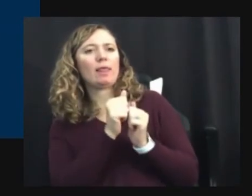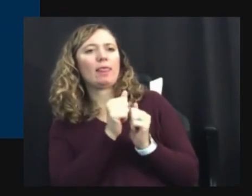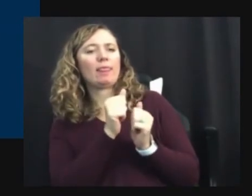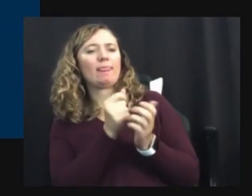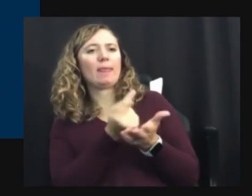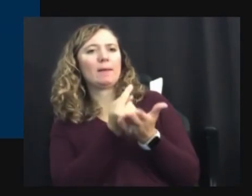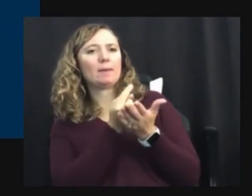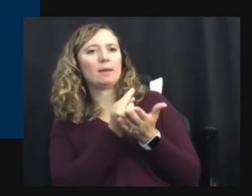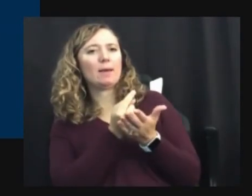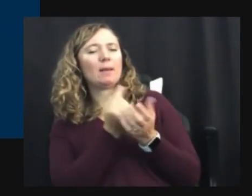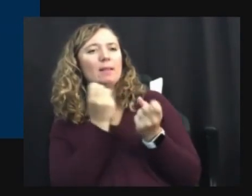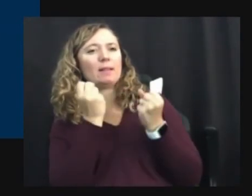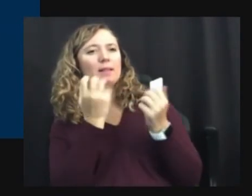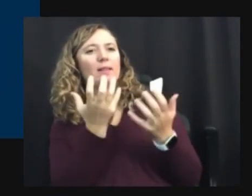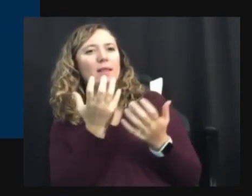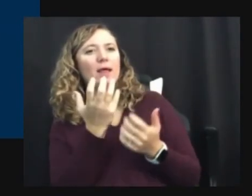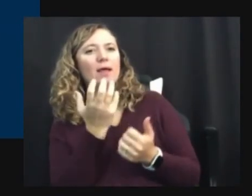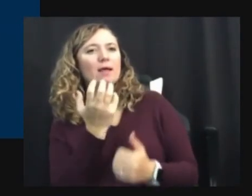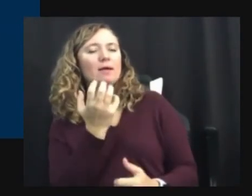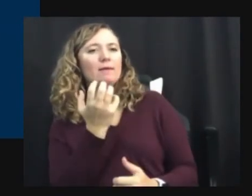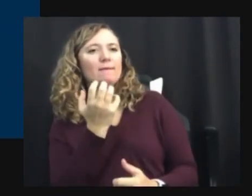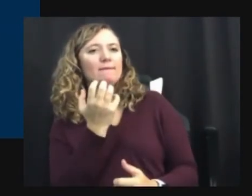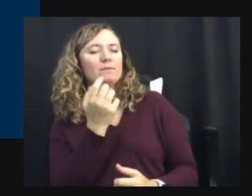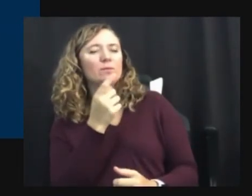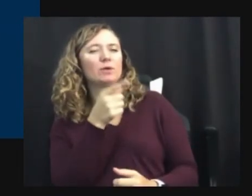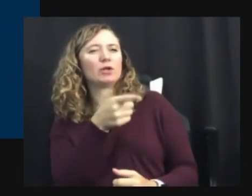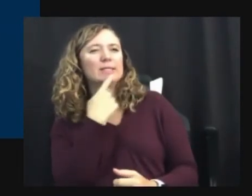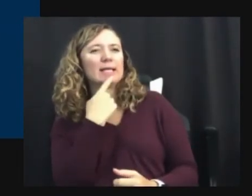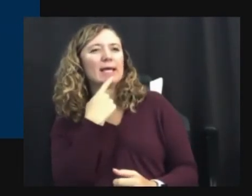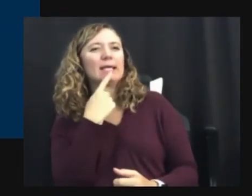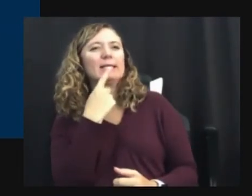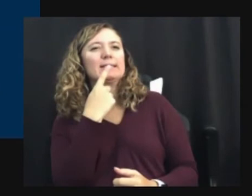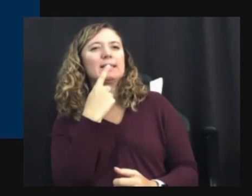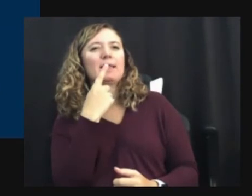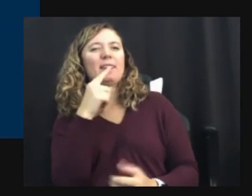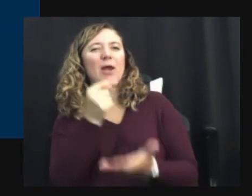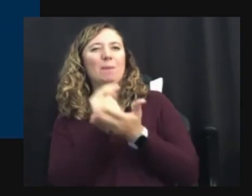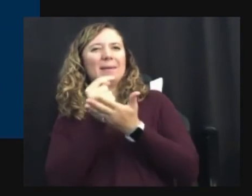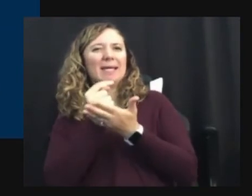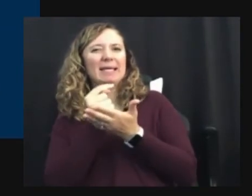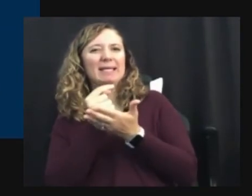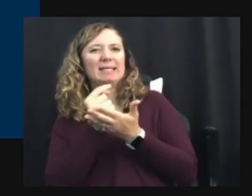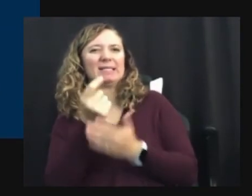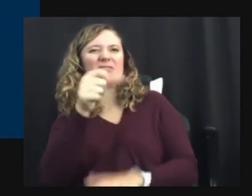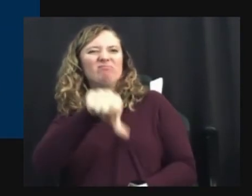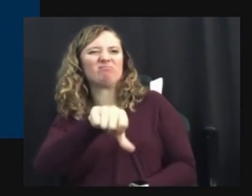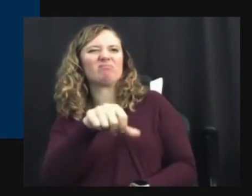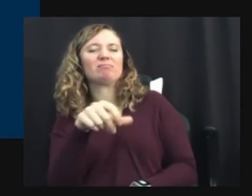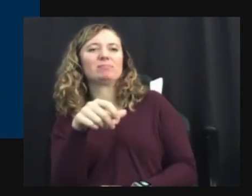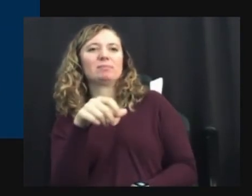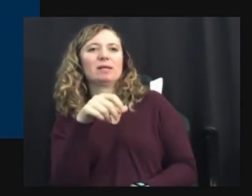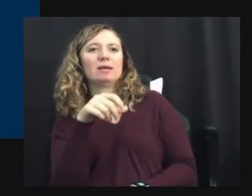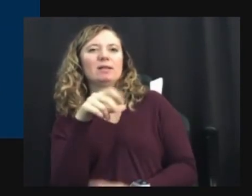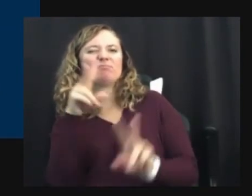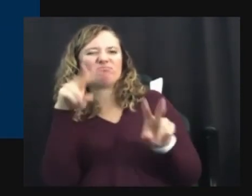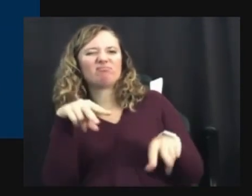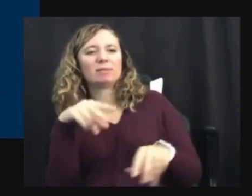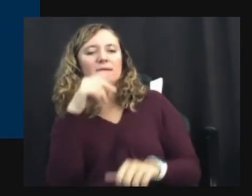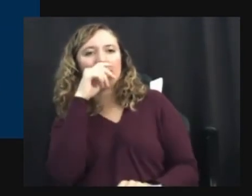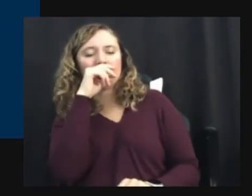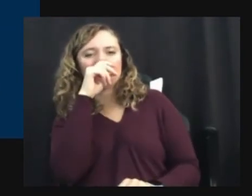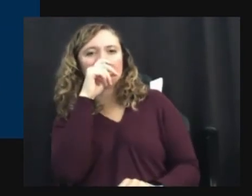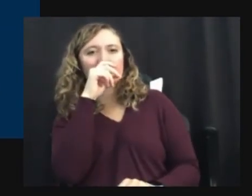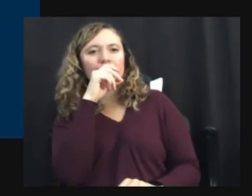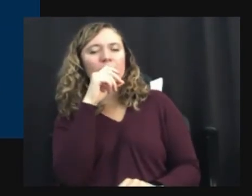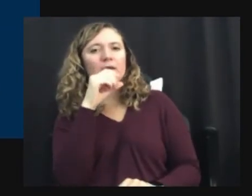saying feels like therapy is discouraged. My son is autistic. I do not agree or subscribe to ABA and do my best to listen